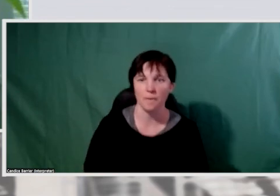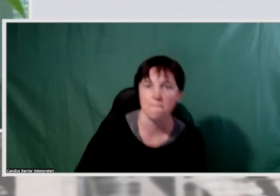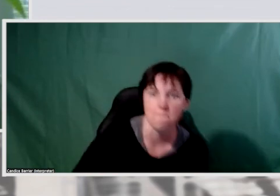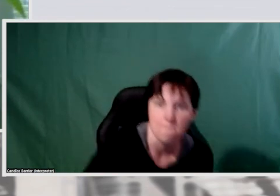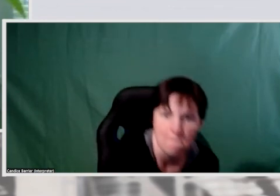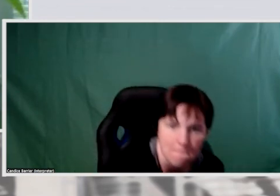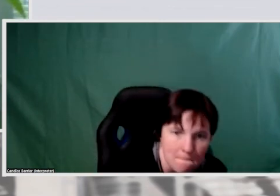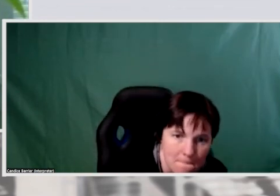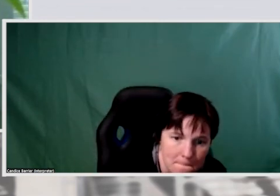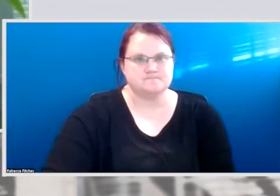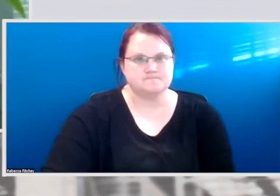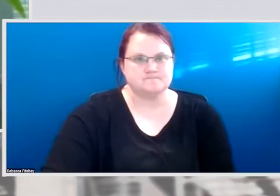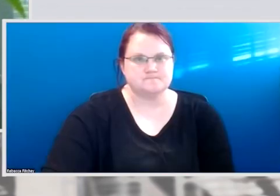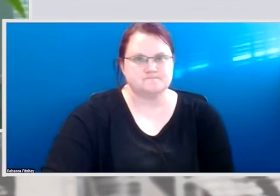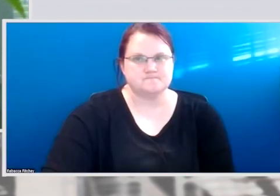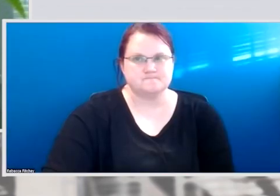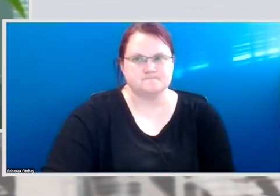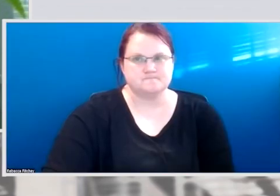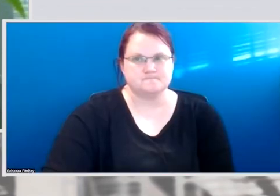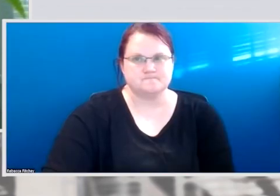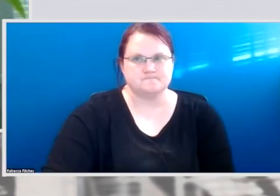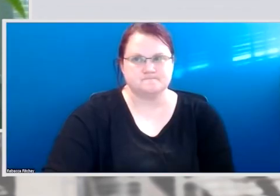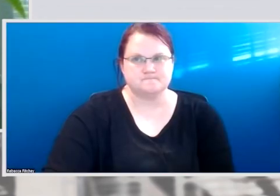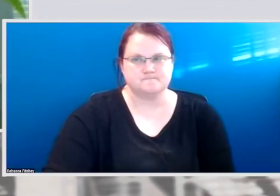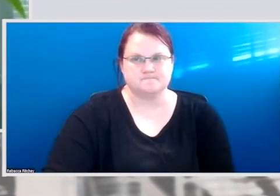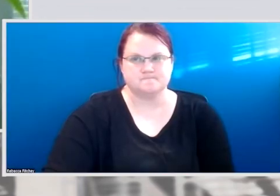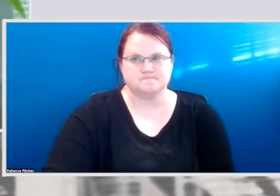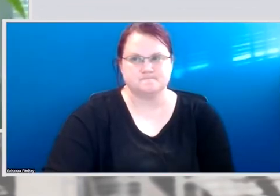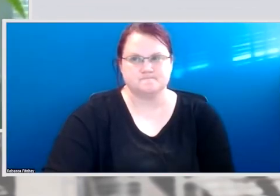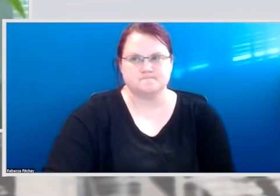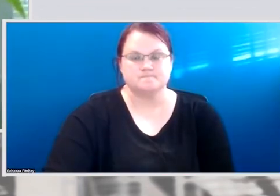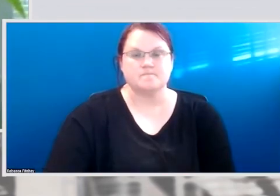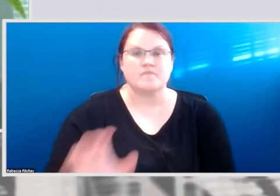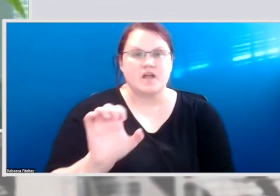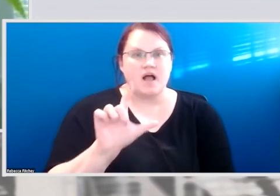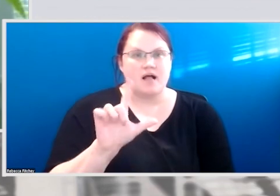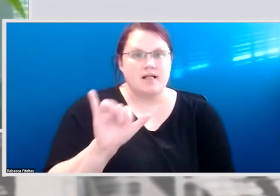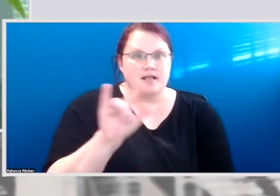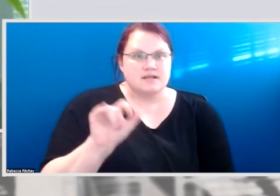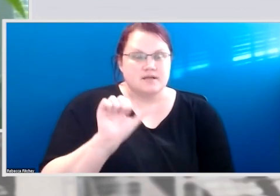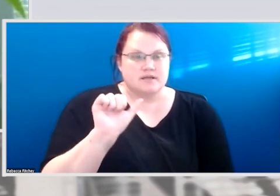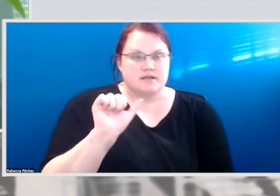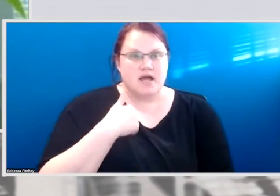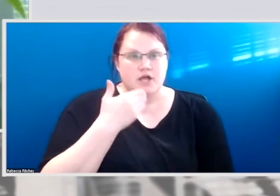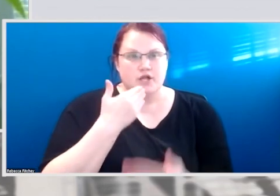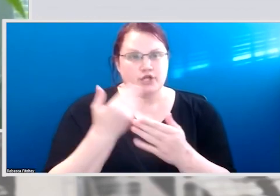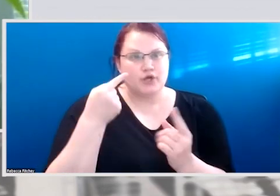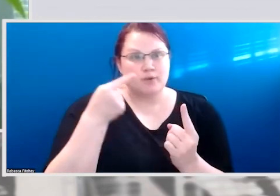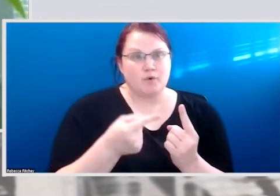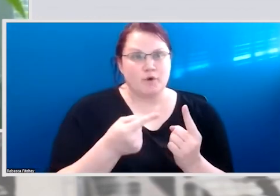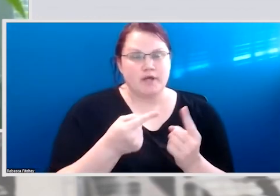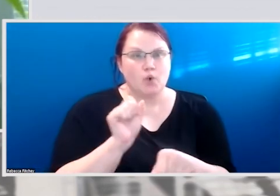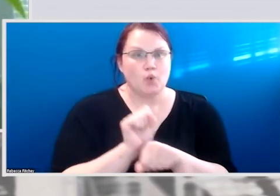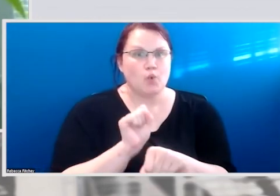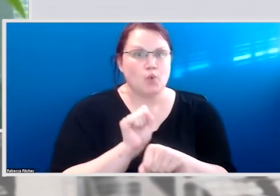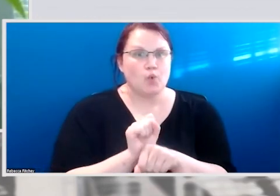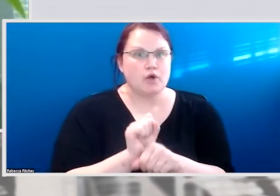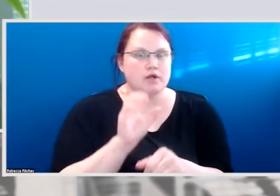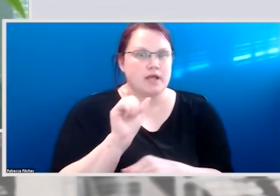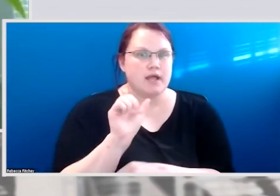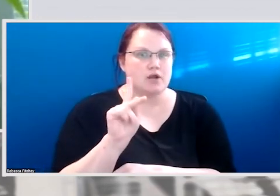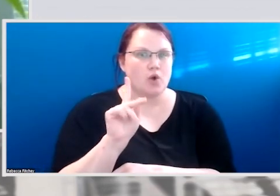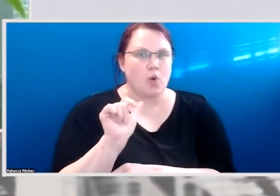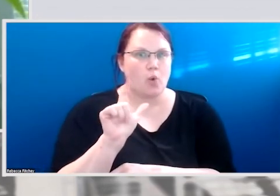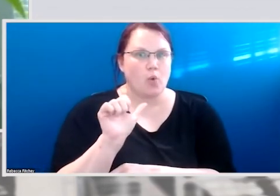up a good point that seconding what Kathy said, that they work in Oakland, it's fairly decent senior population scattered between our